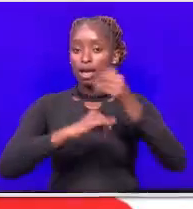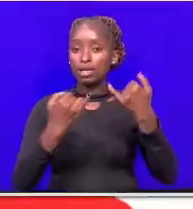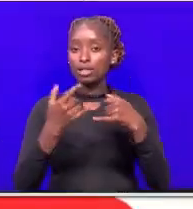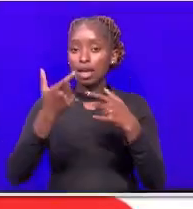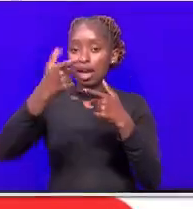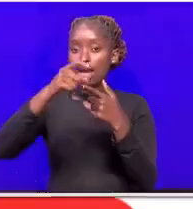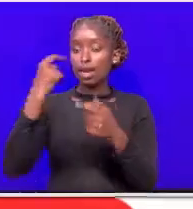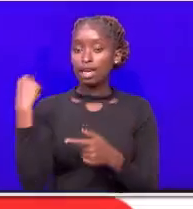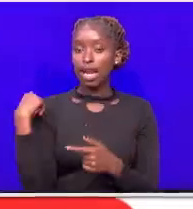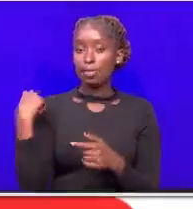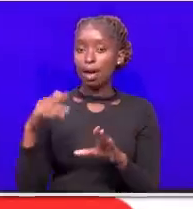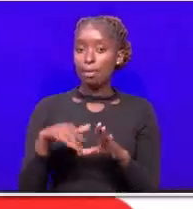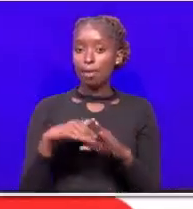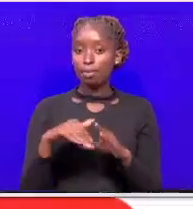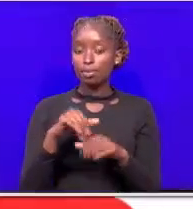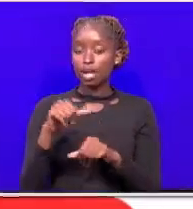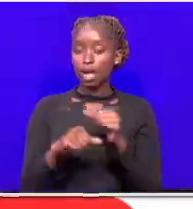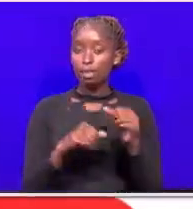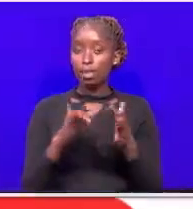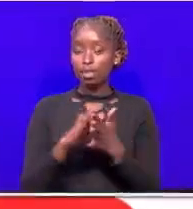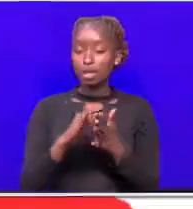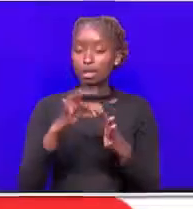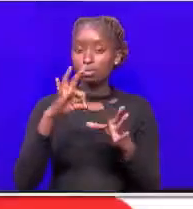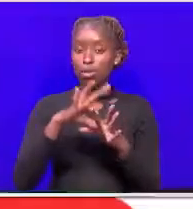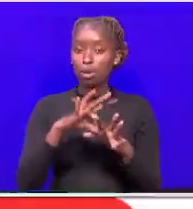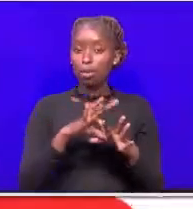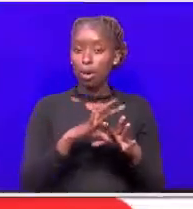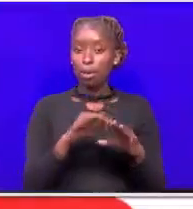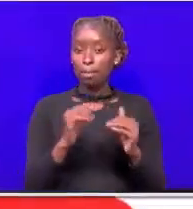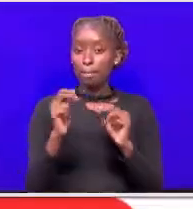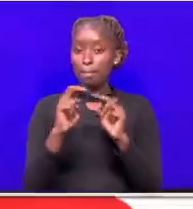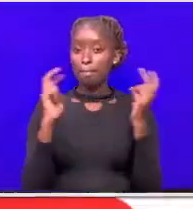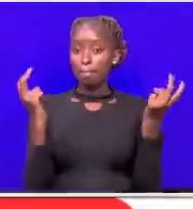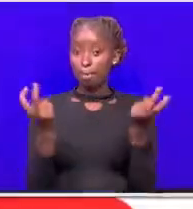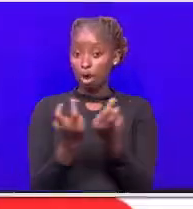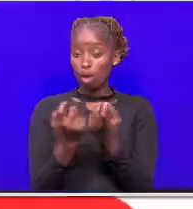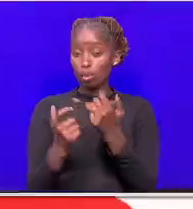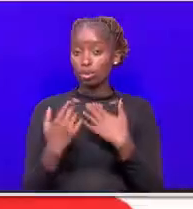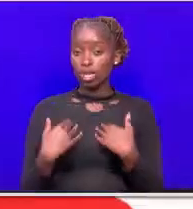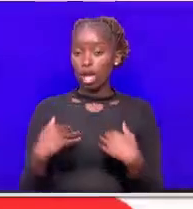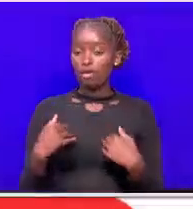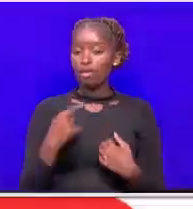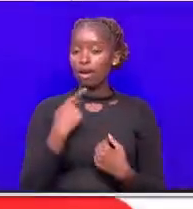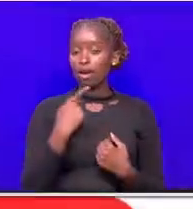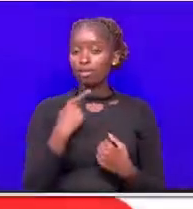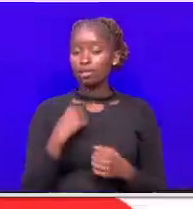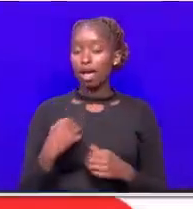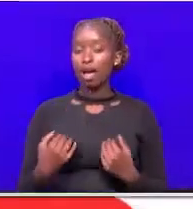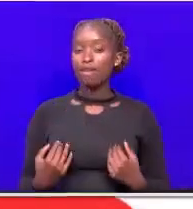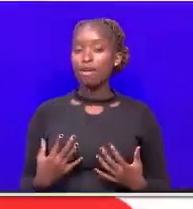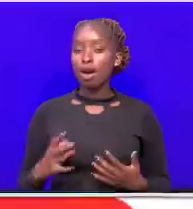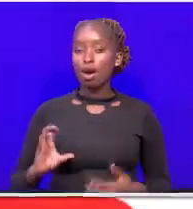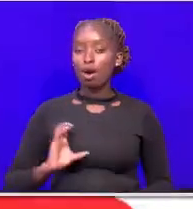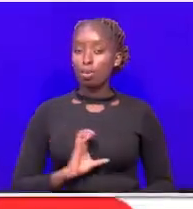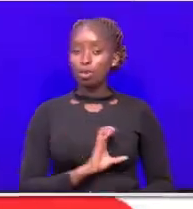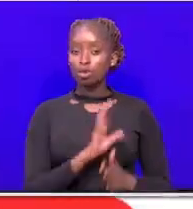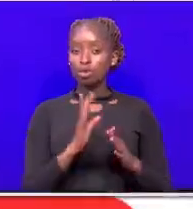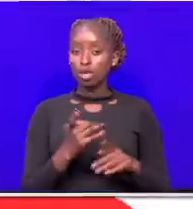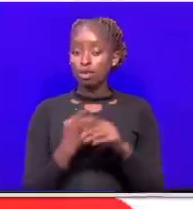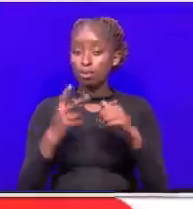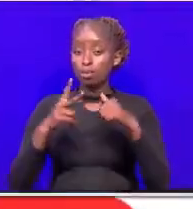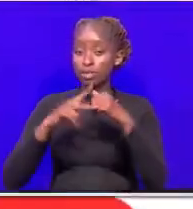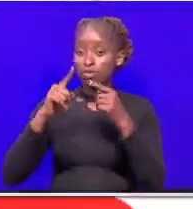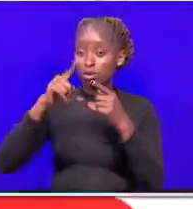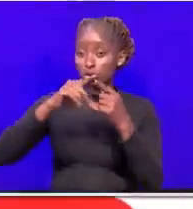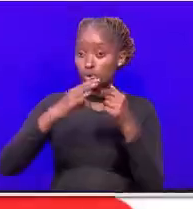members of the selection panel that will interview and shortlist chairpersons and commissioners from 7 to 9 in